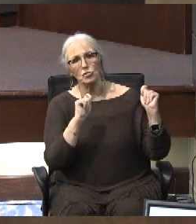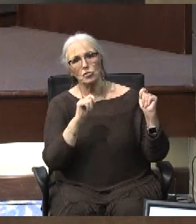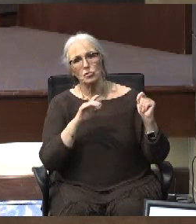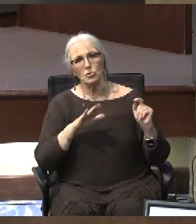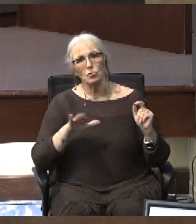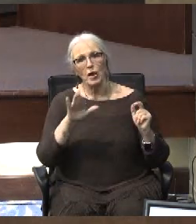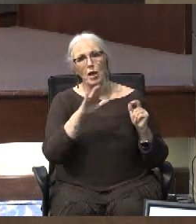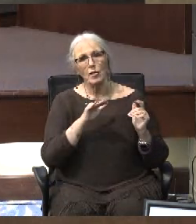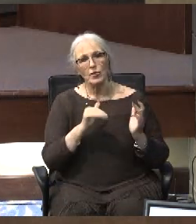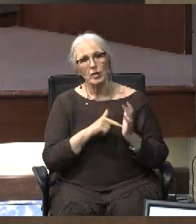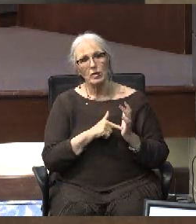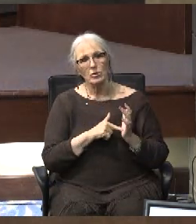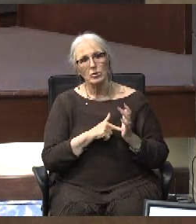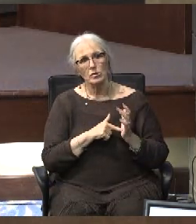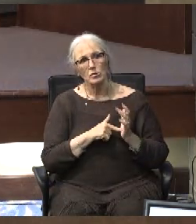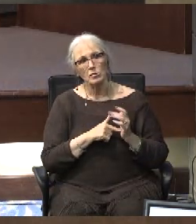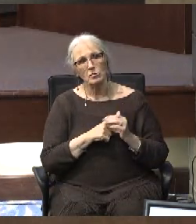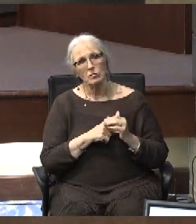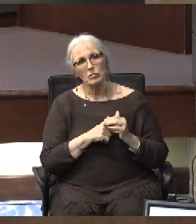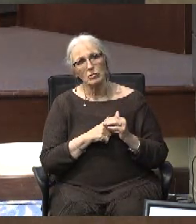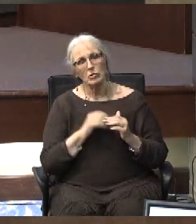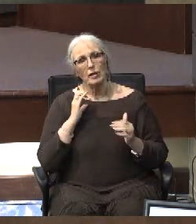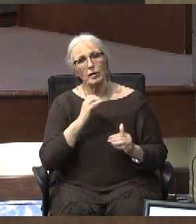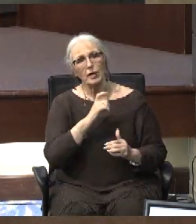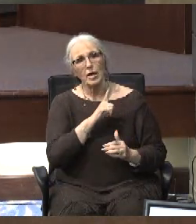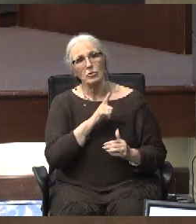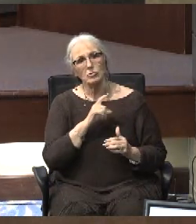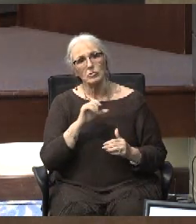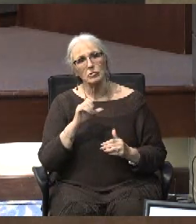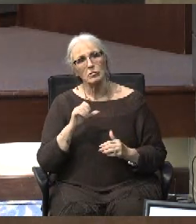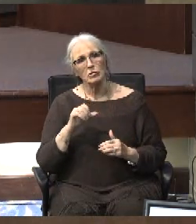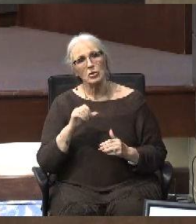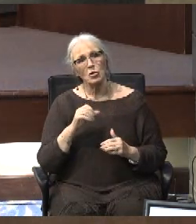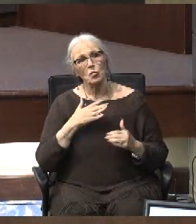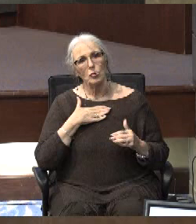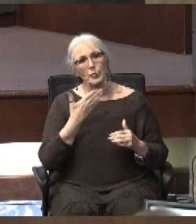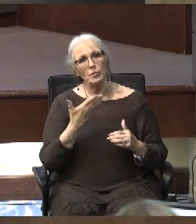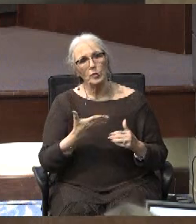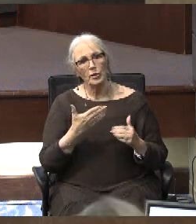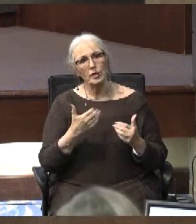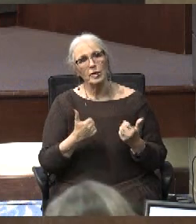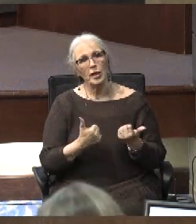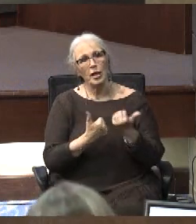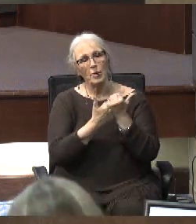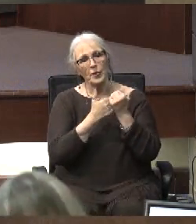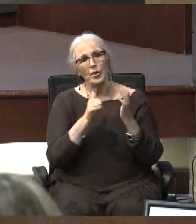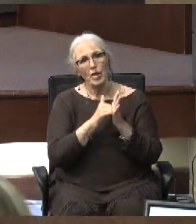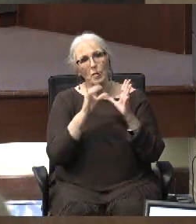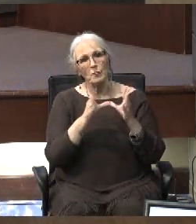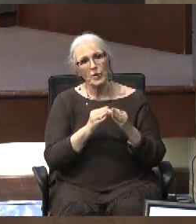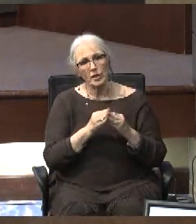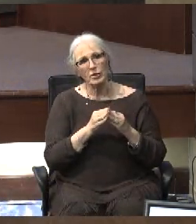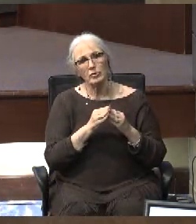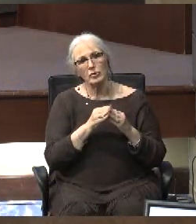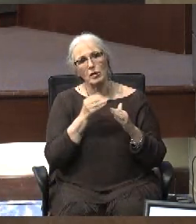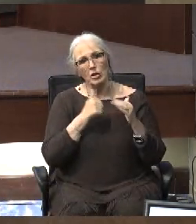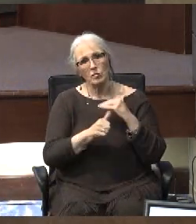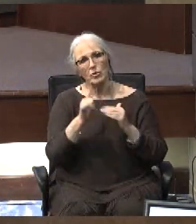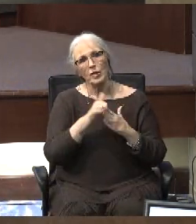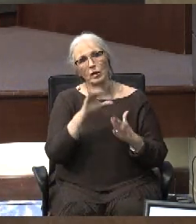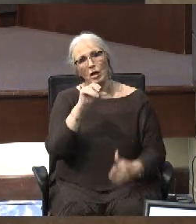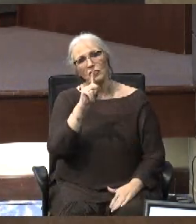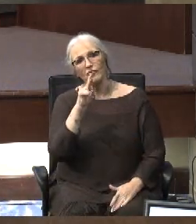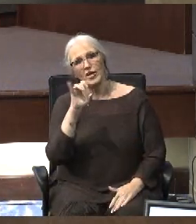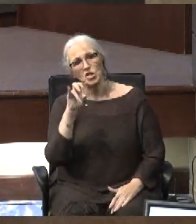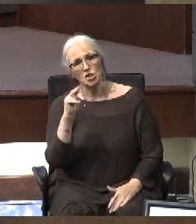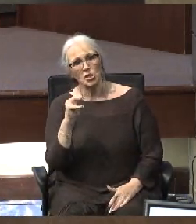the need for this is going to be. And I think our council will be on standby to help participate in distributing the need for conservation